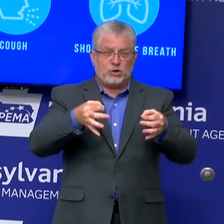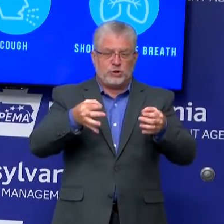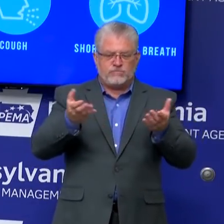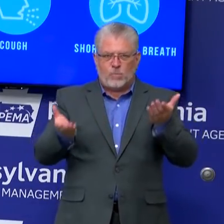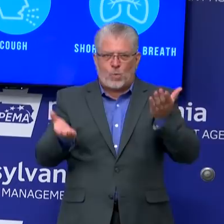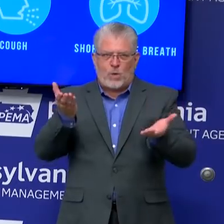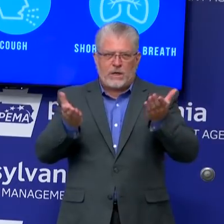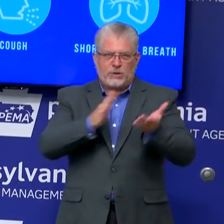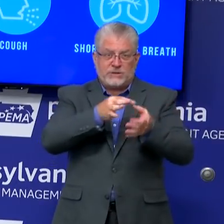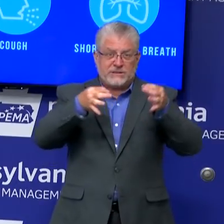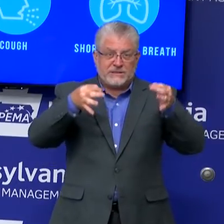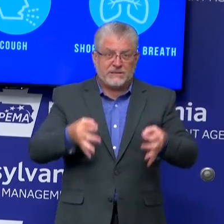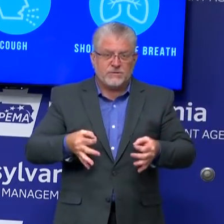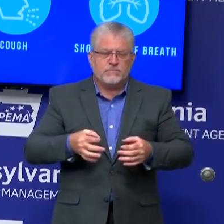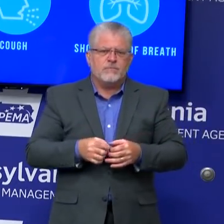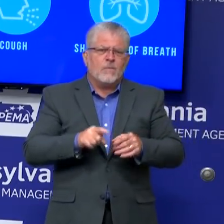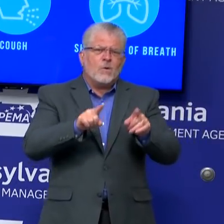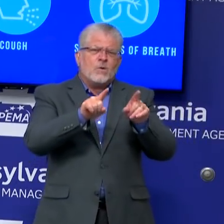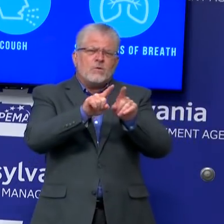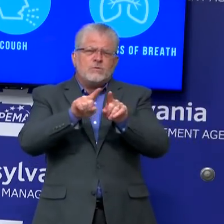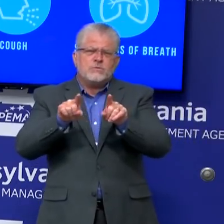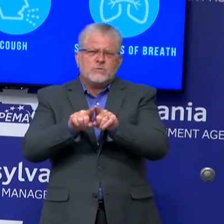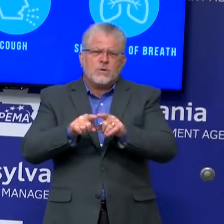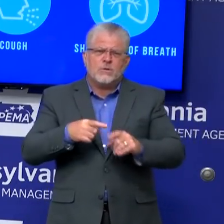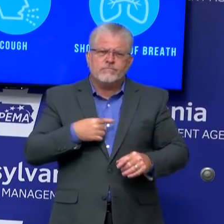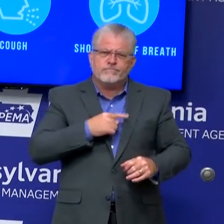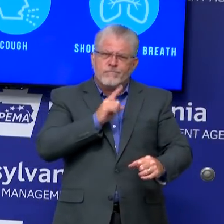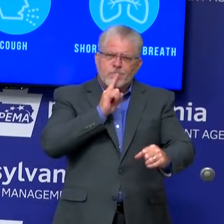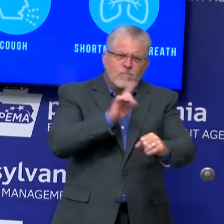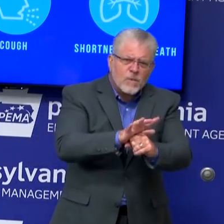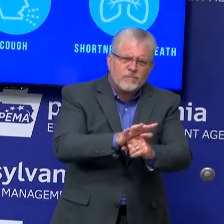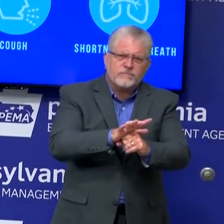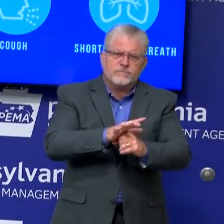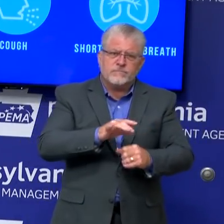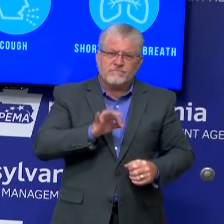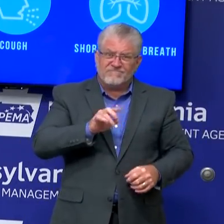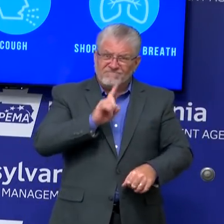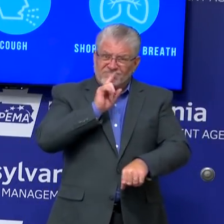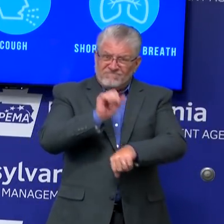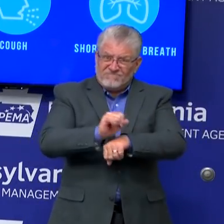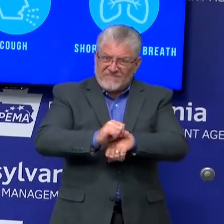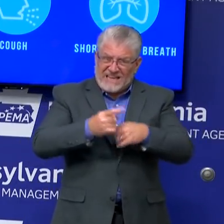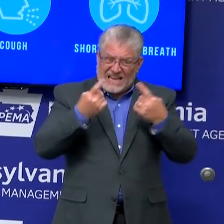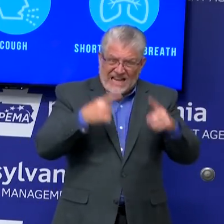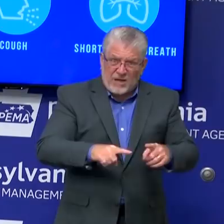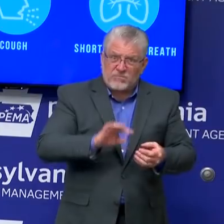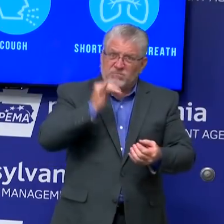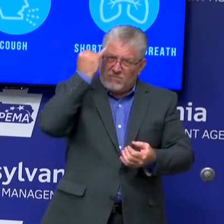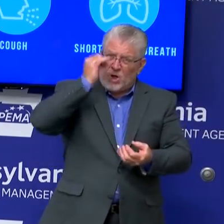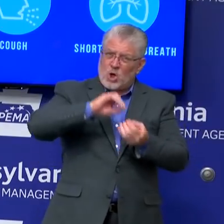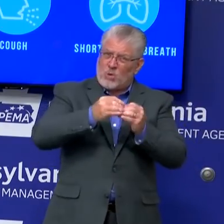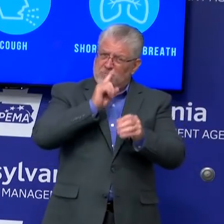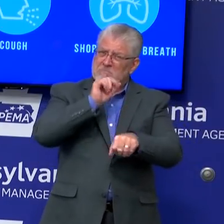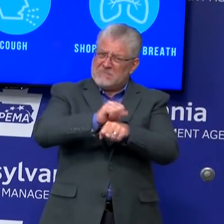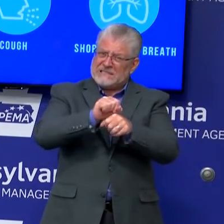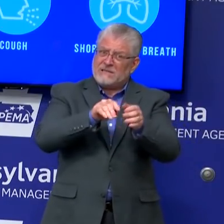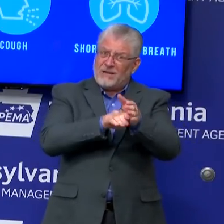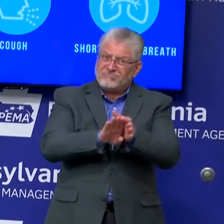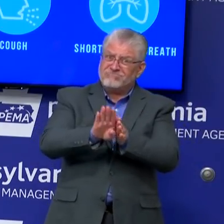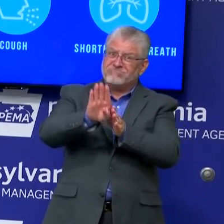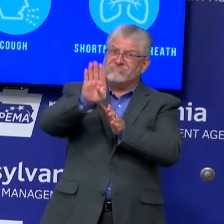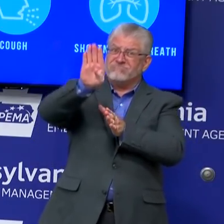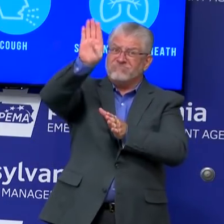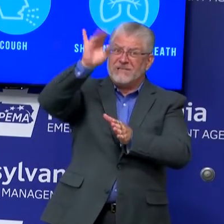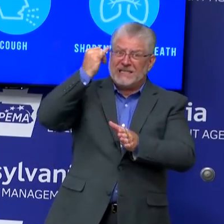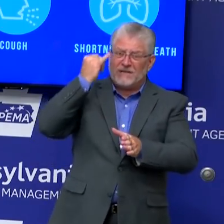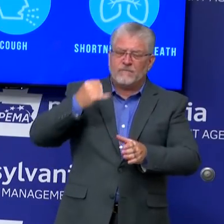we saw incontrovertible evidence that the resurgence was coming. And sadly enough, I'm here today to let people